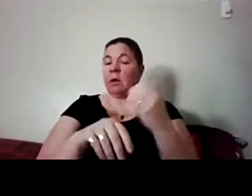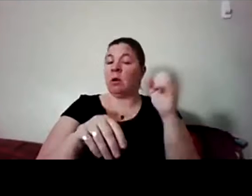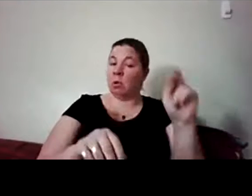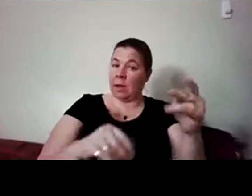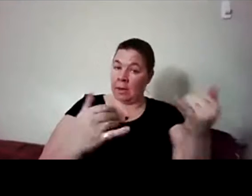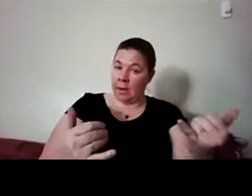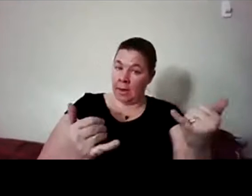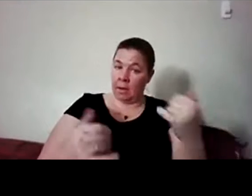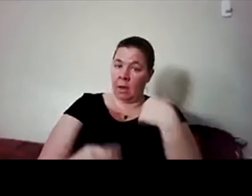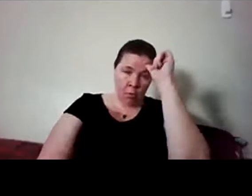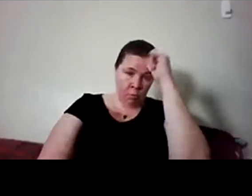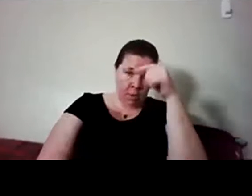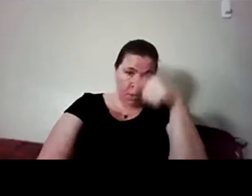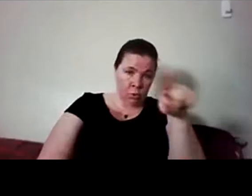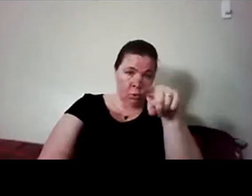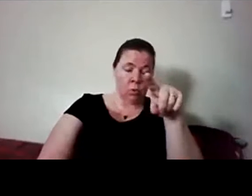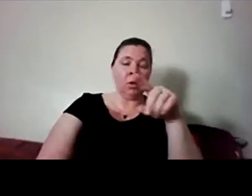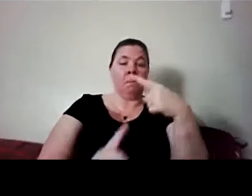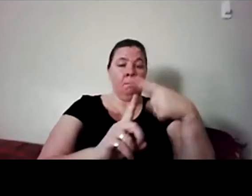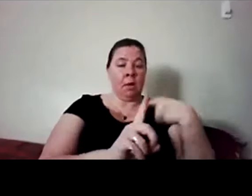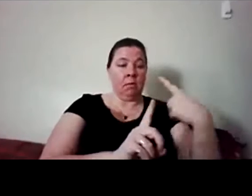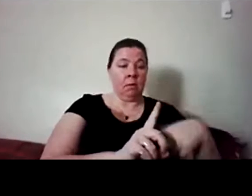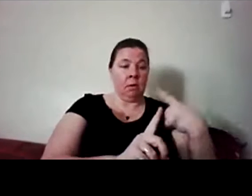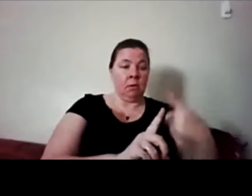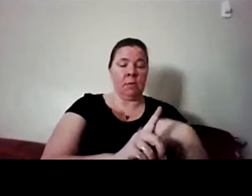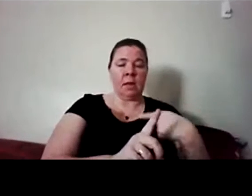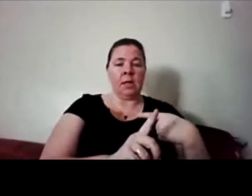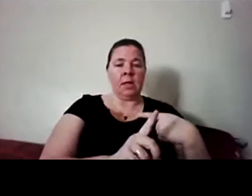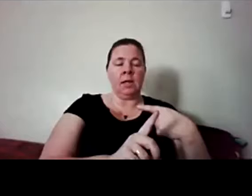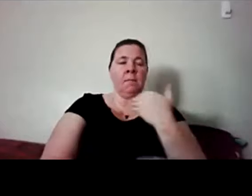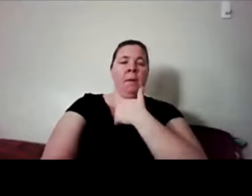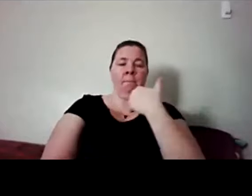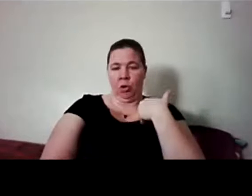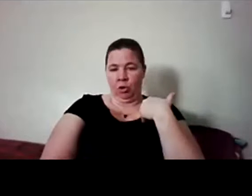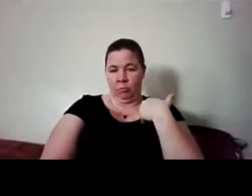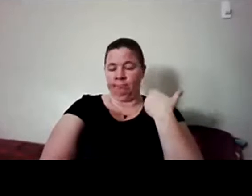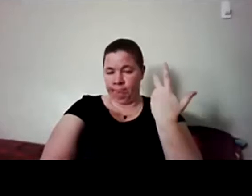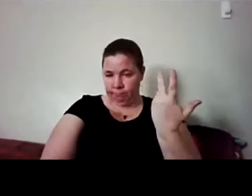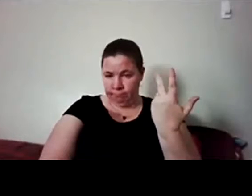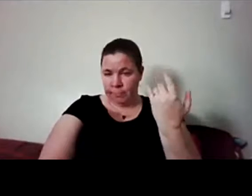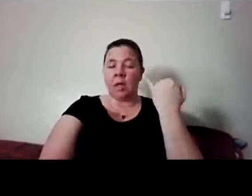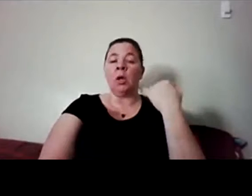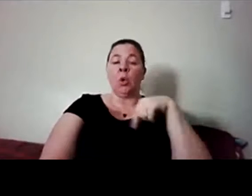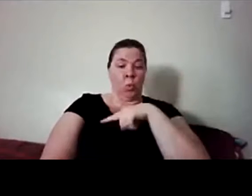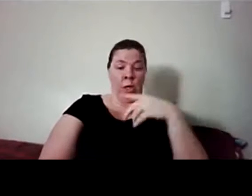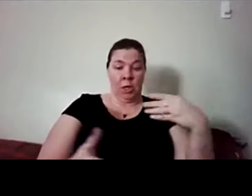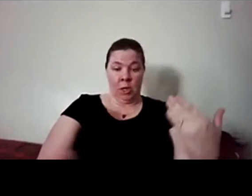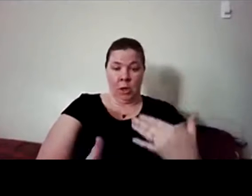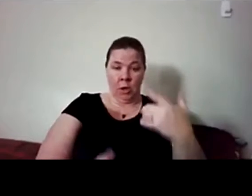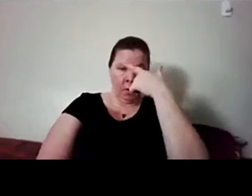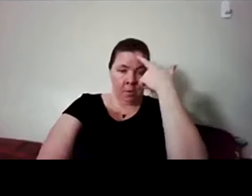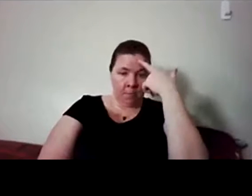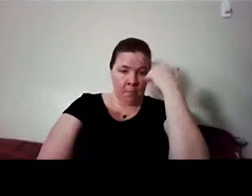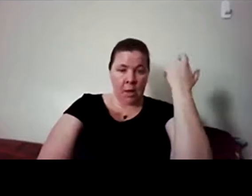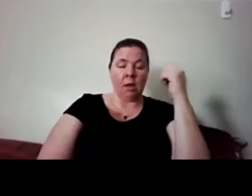want to remind you guys, it's a monthly subscription. We are here because of monthly